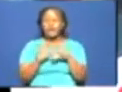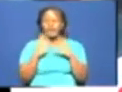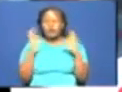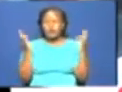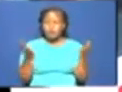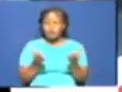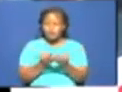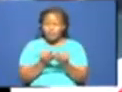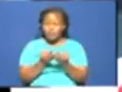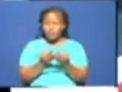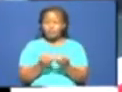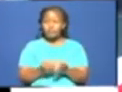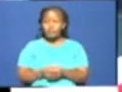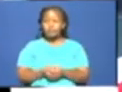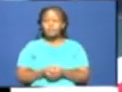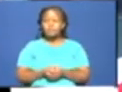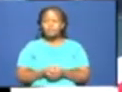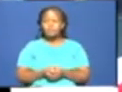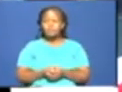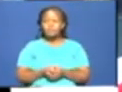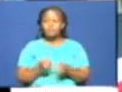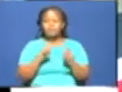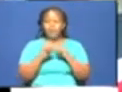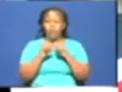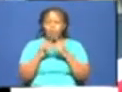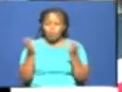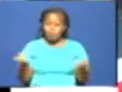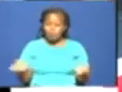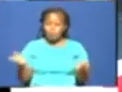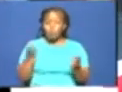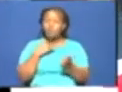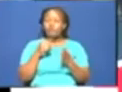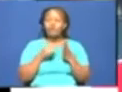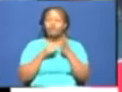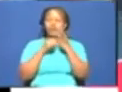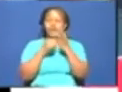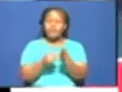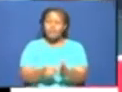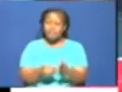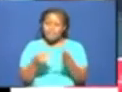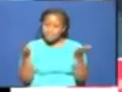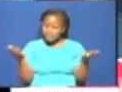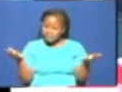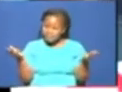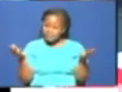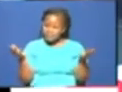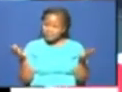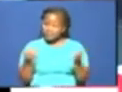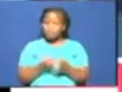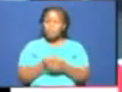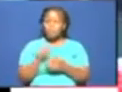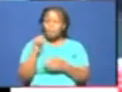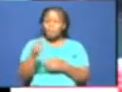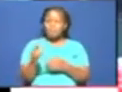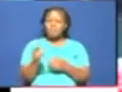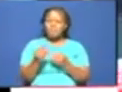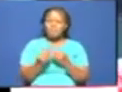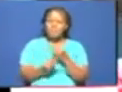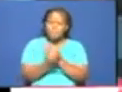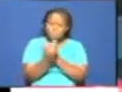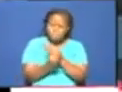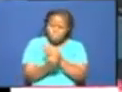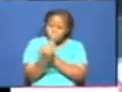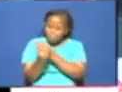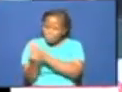that? And I want to emphasize, it is not a handout, but